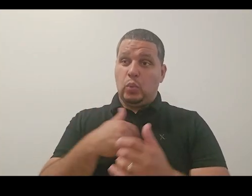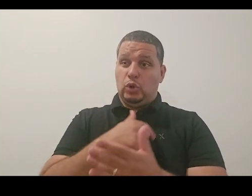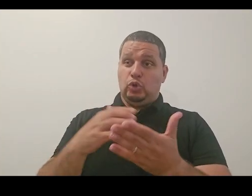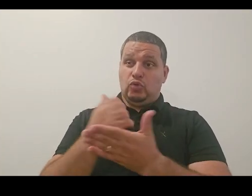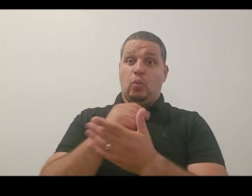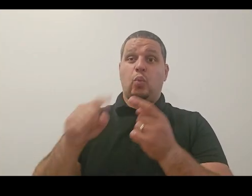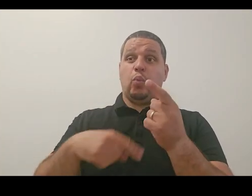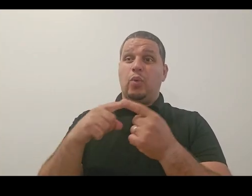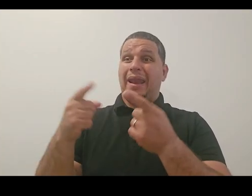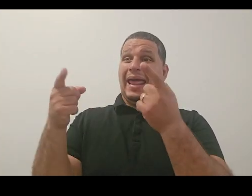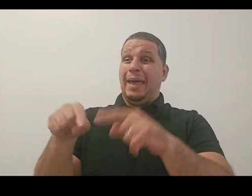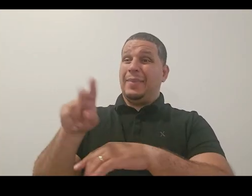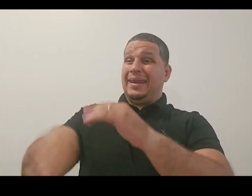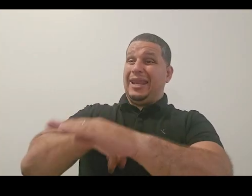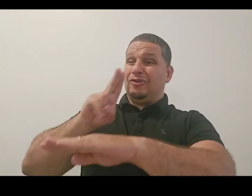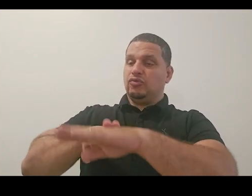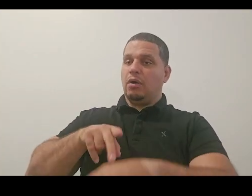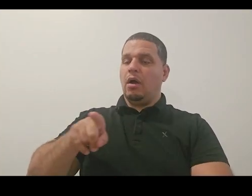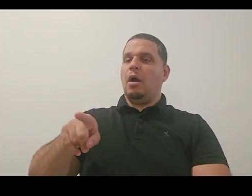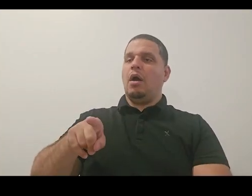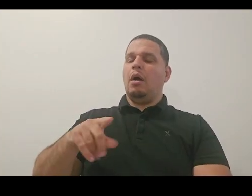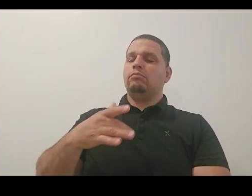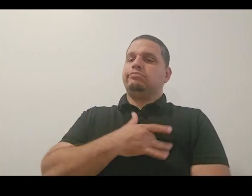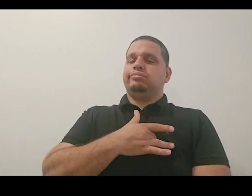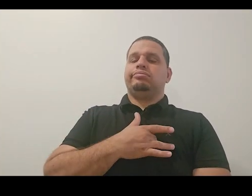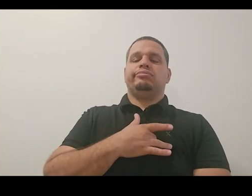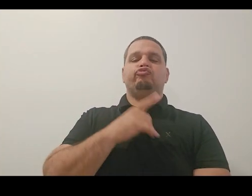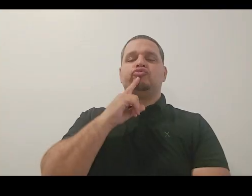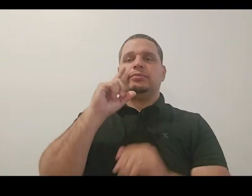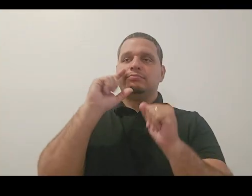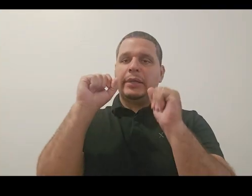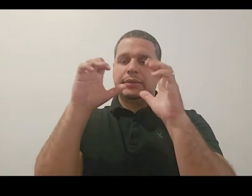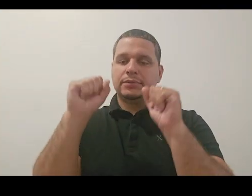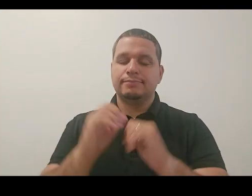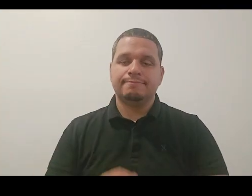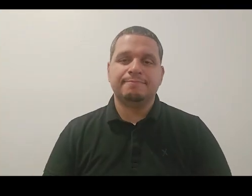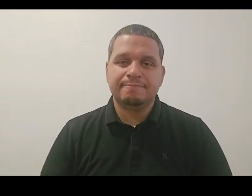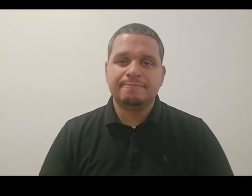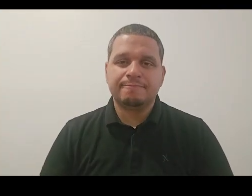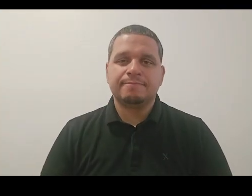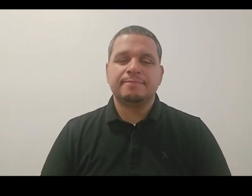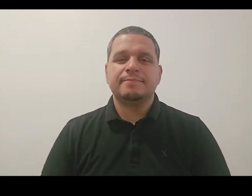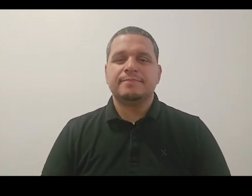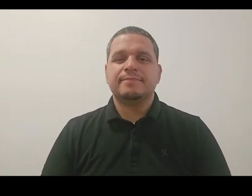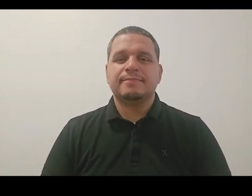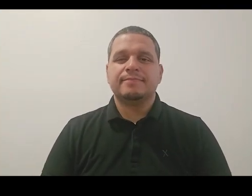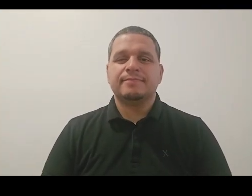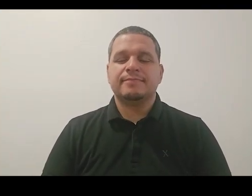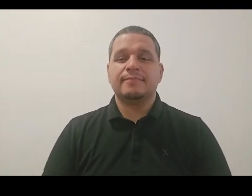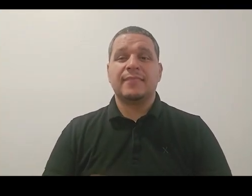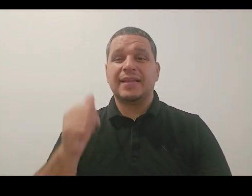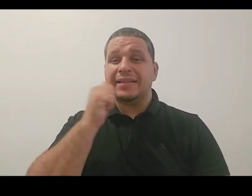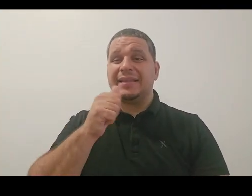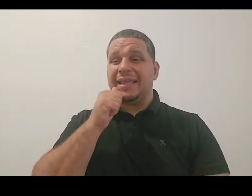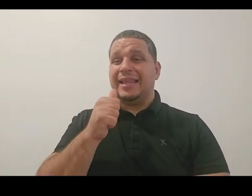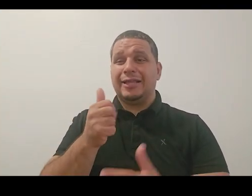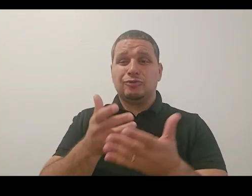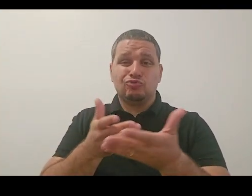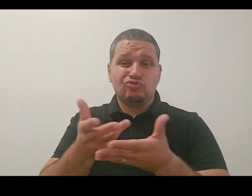deserve. So when it happens organically like that, it's so amazing. And